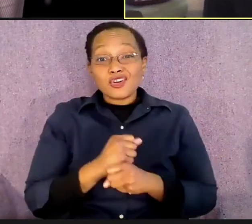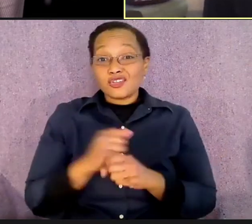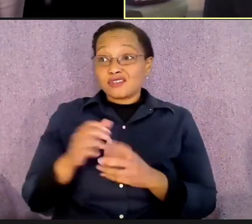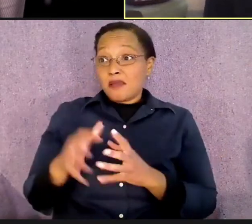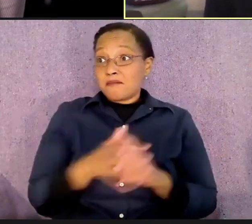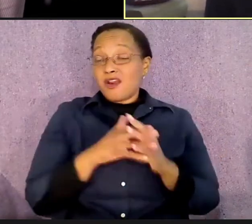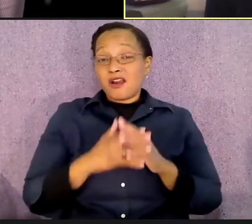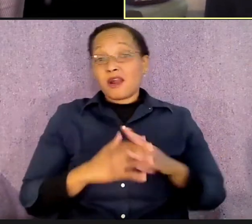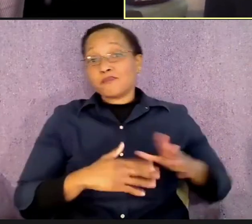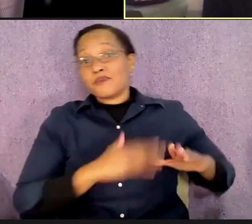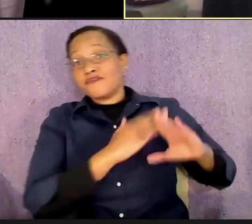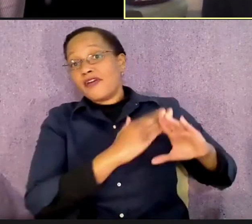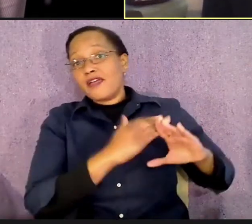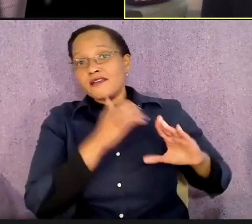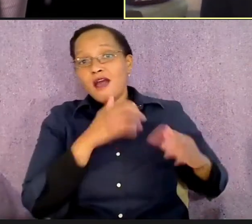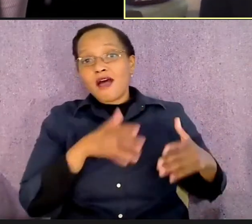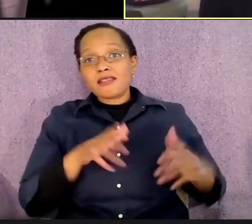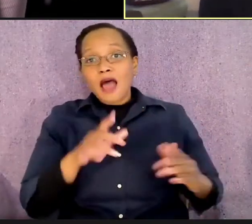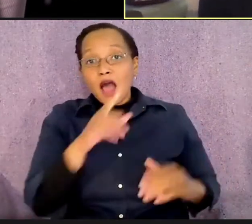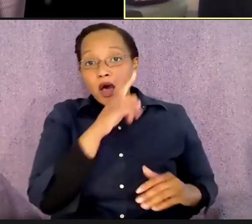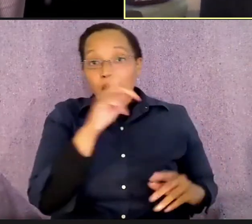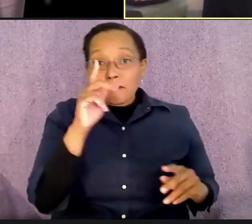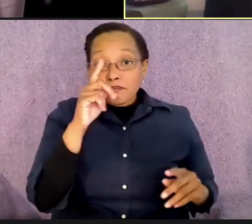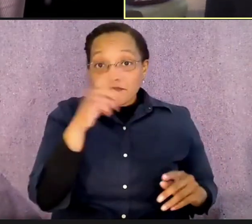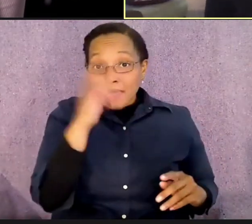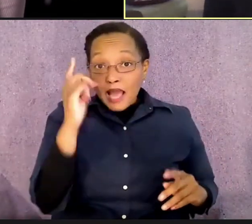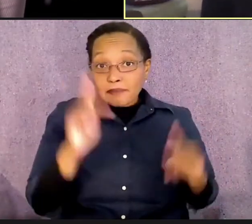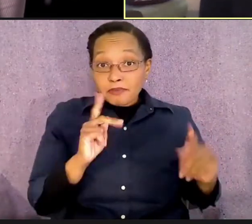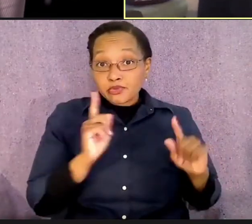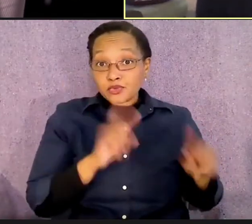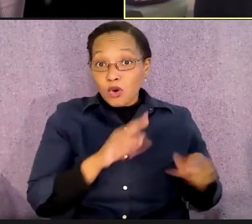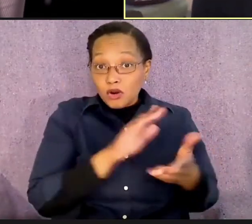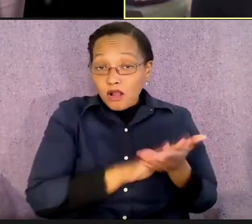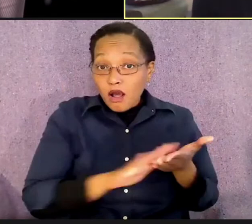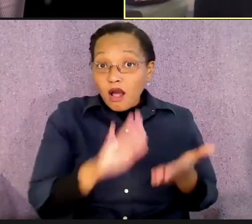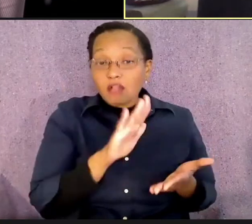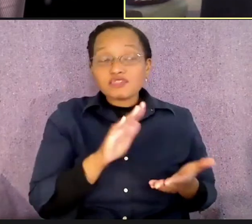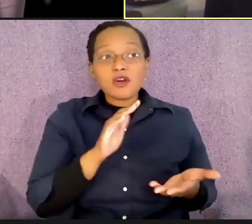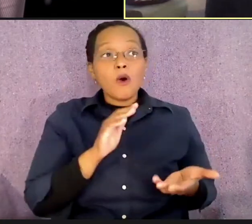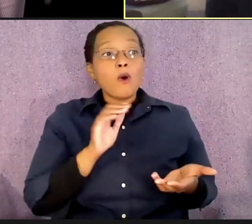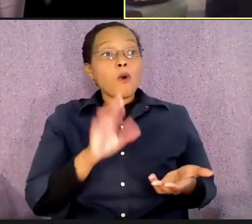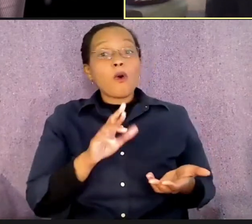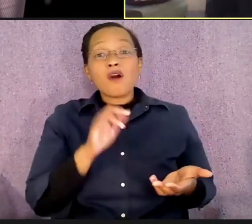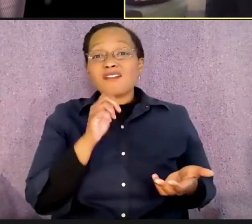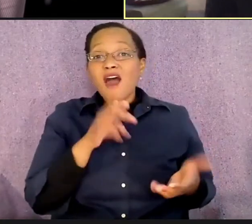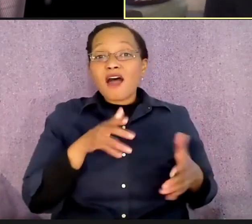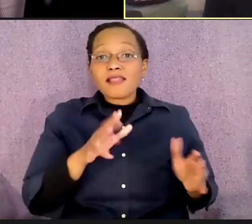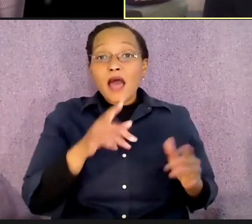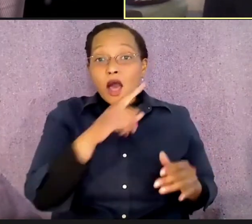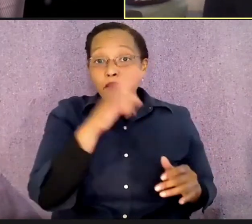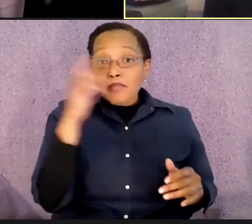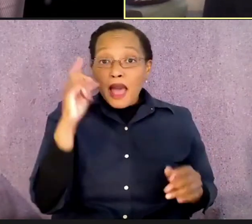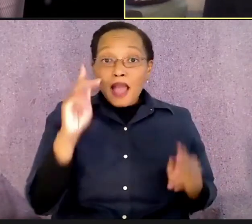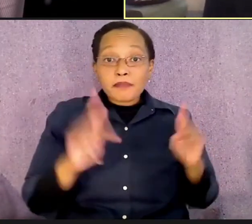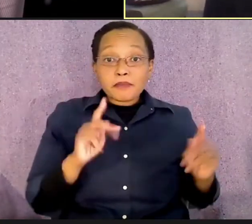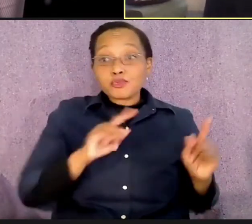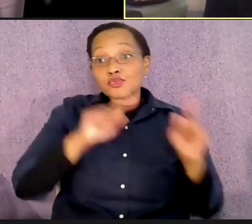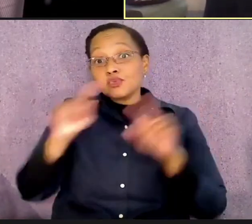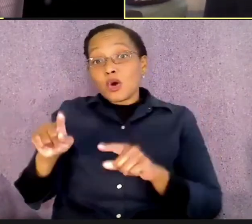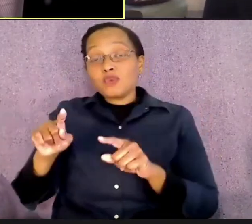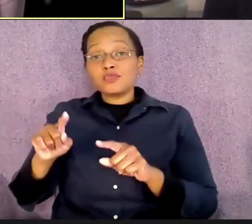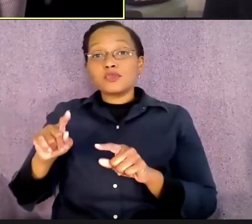allowed to go to the colleges that white people said were the good colleges. And even now, we still can't always get into those colleges because they have so many legacy people who need to get in